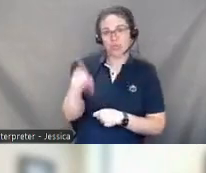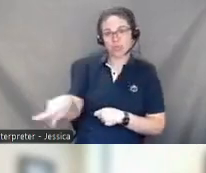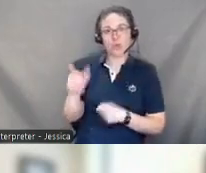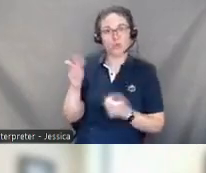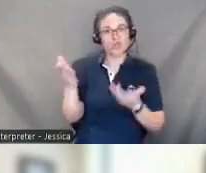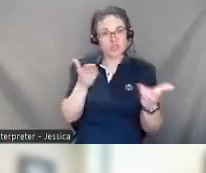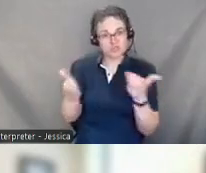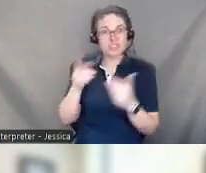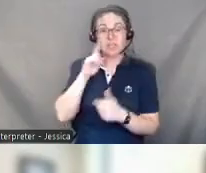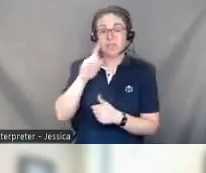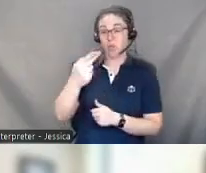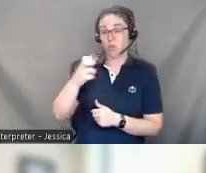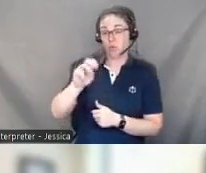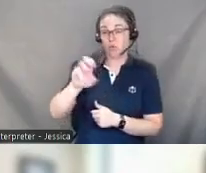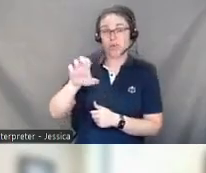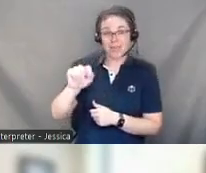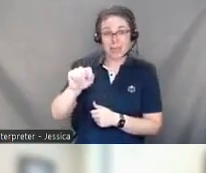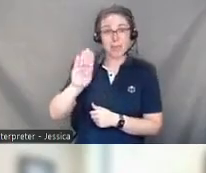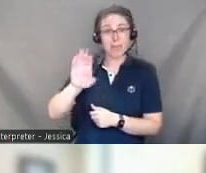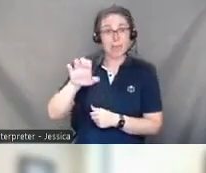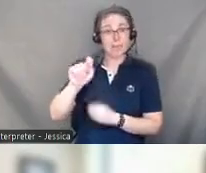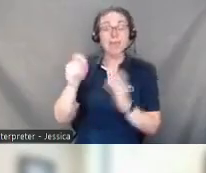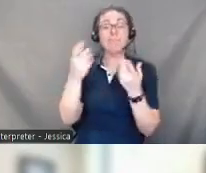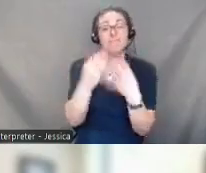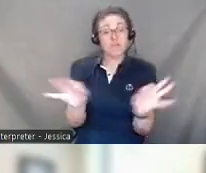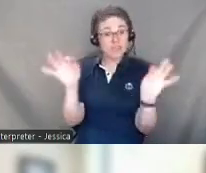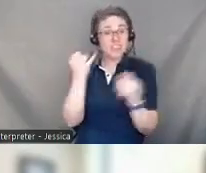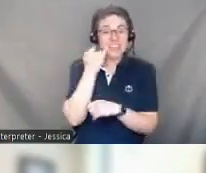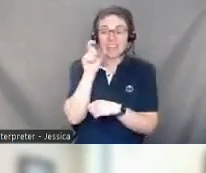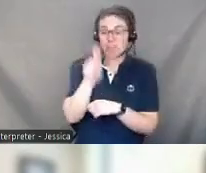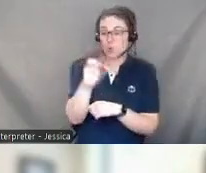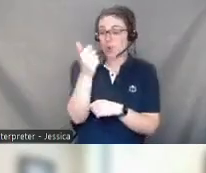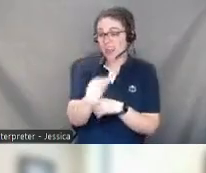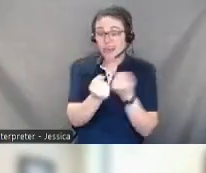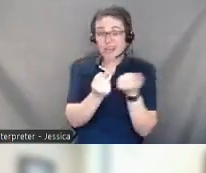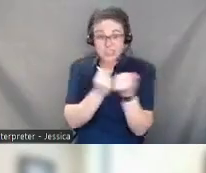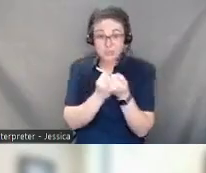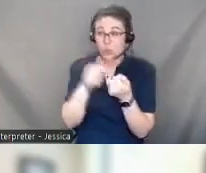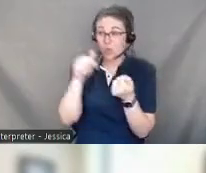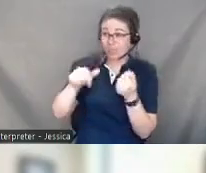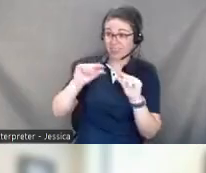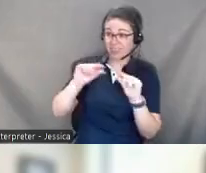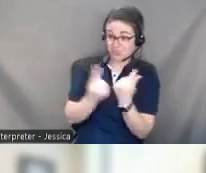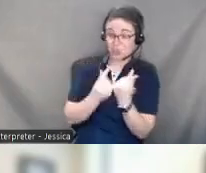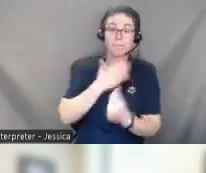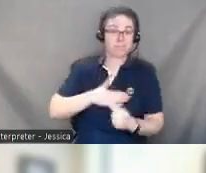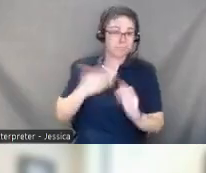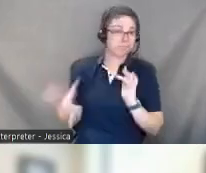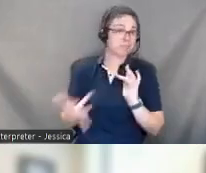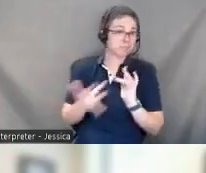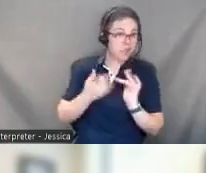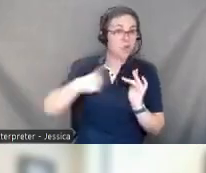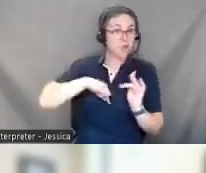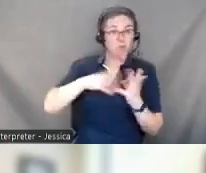the Hemet Beat are without charge. If you need any support, especially within this group, please reach out. We want to help you